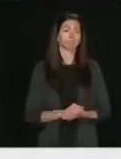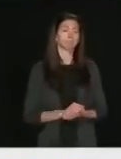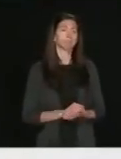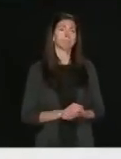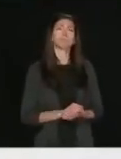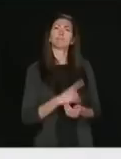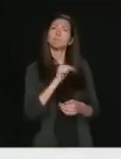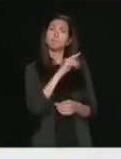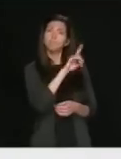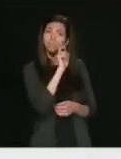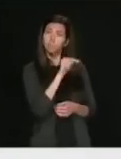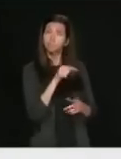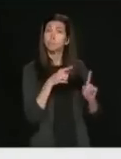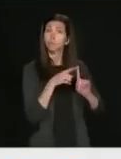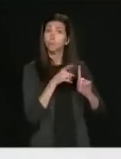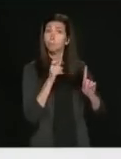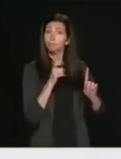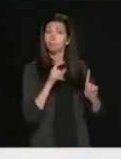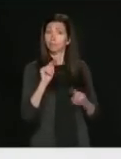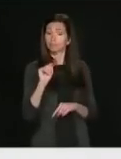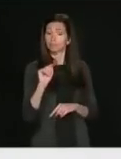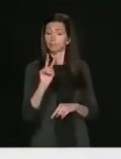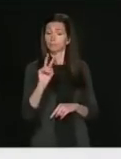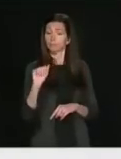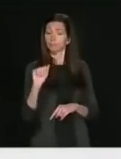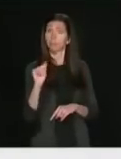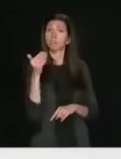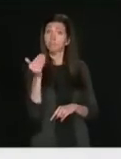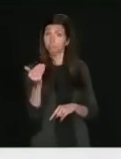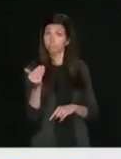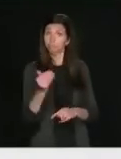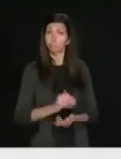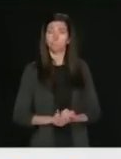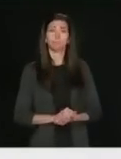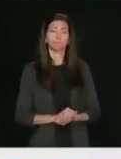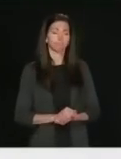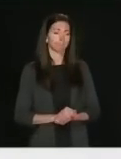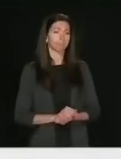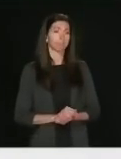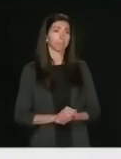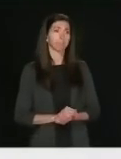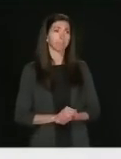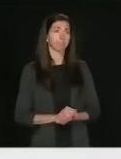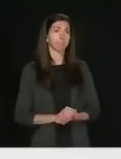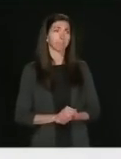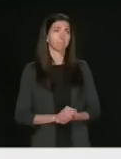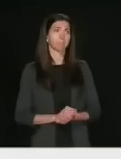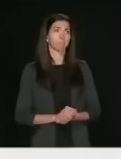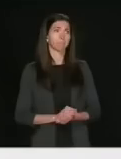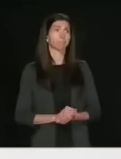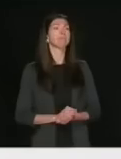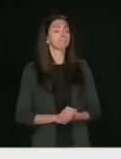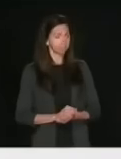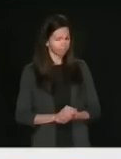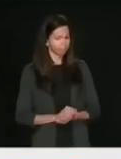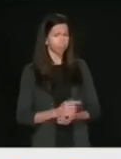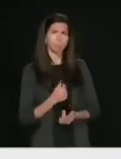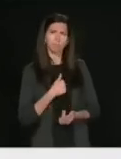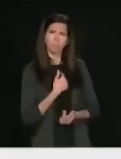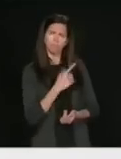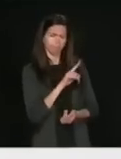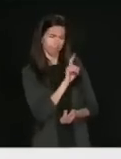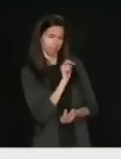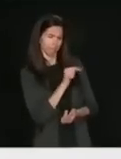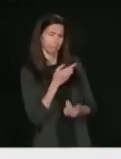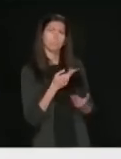Première question, Michel Lamarche, c'est TVA. First question, à vous. Michel Lamarche from TVA. Monsieur Trudeau, d'abord, Mr. Trudeau. First, a question